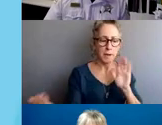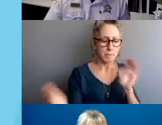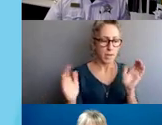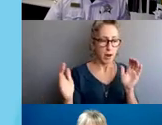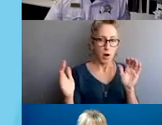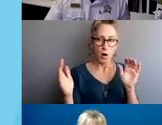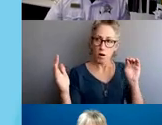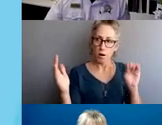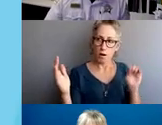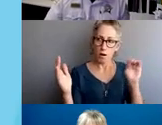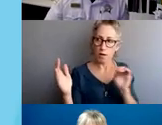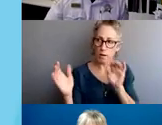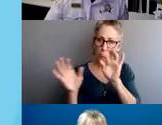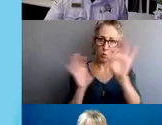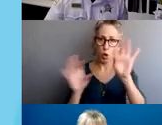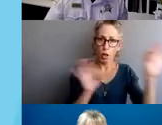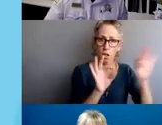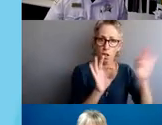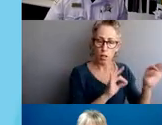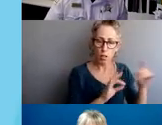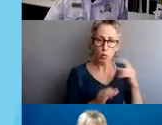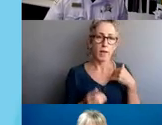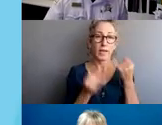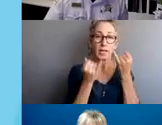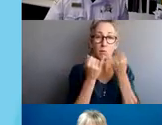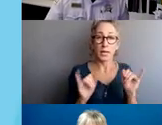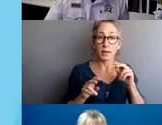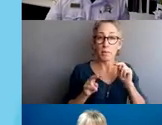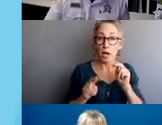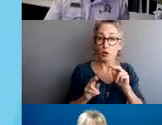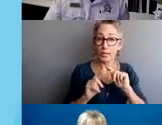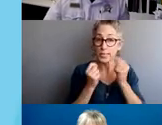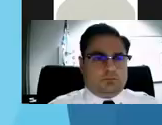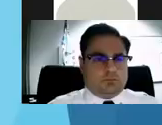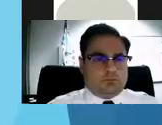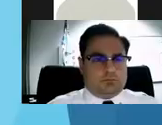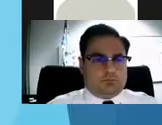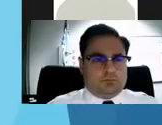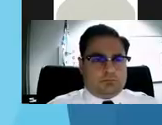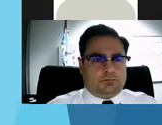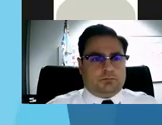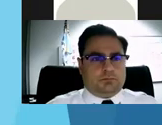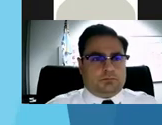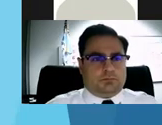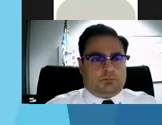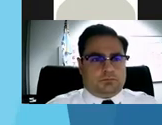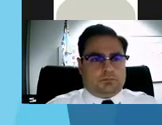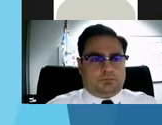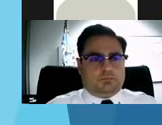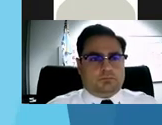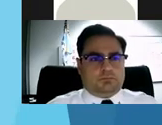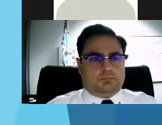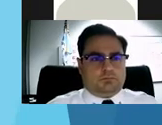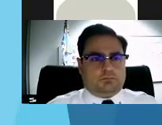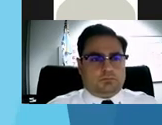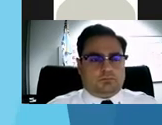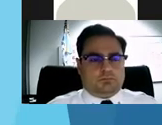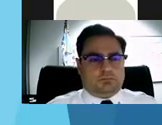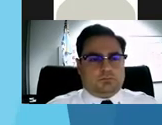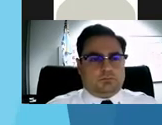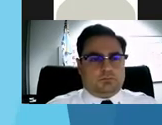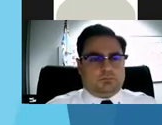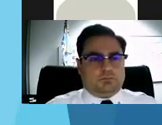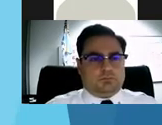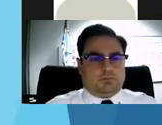we've had with the independent monitoring team and the Office of the Attorney General to ensure we're in compliance with the standards set forth and the consent